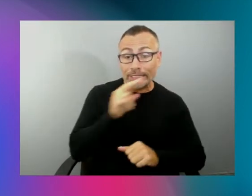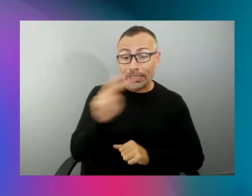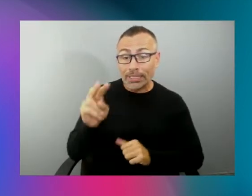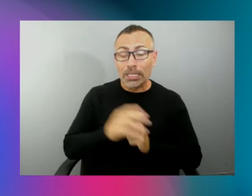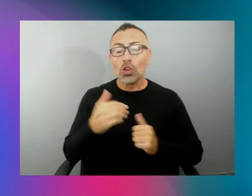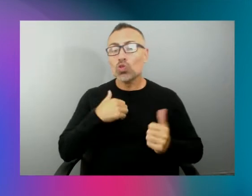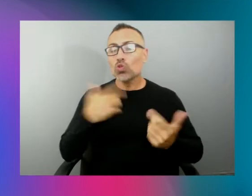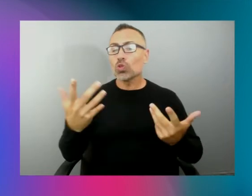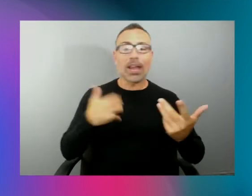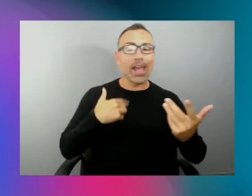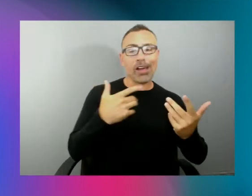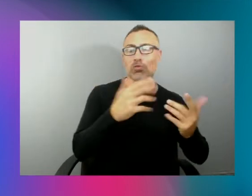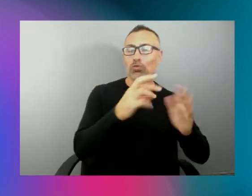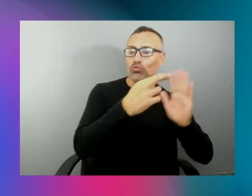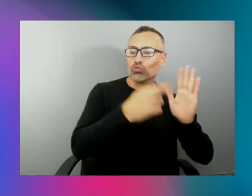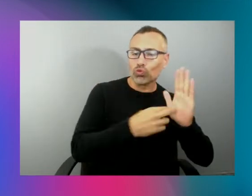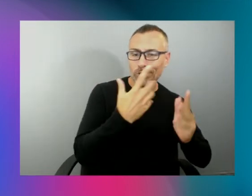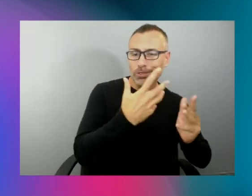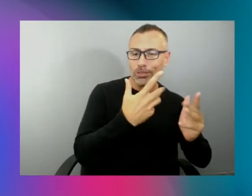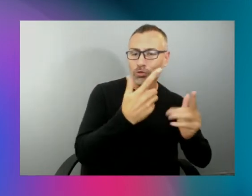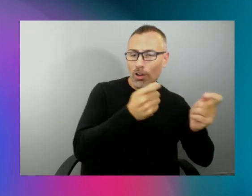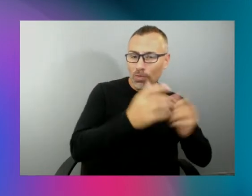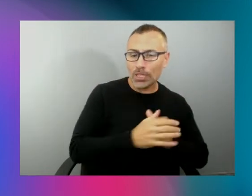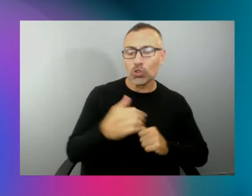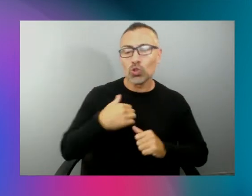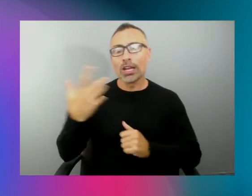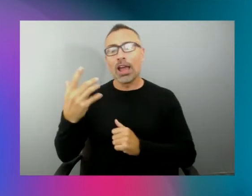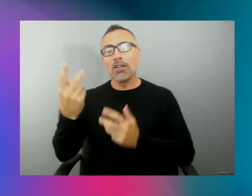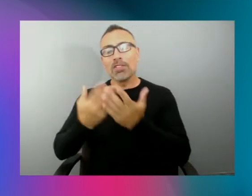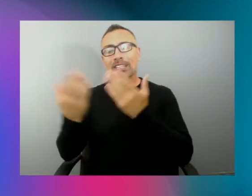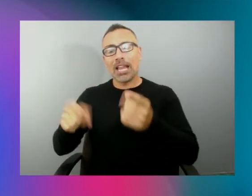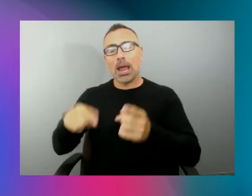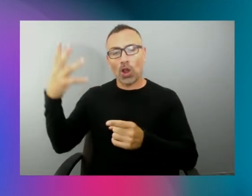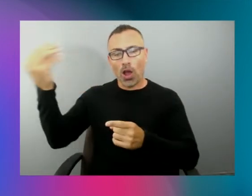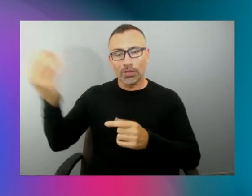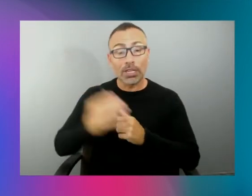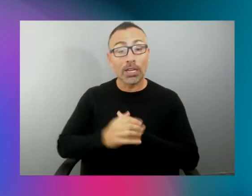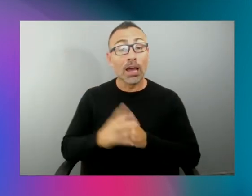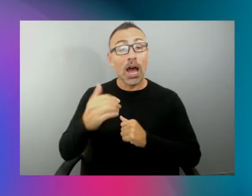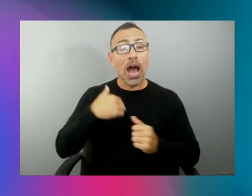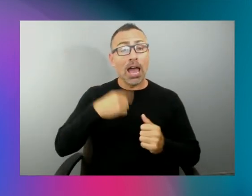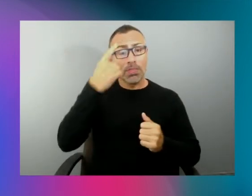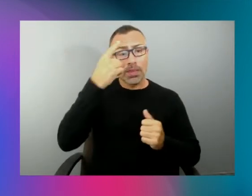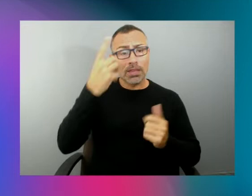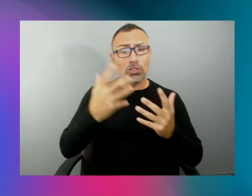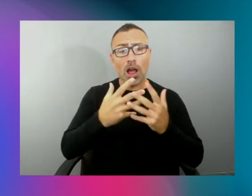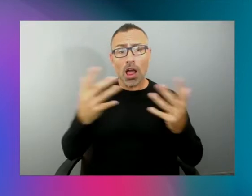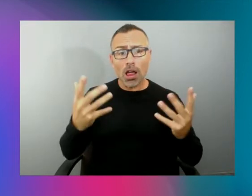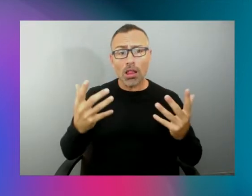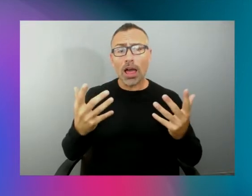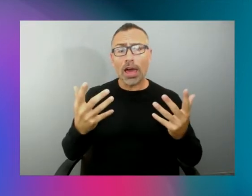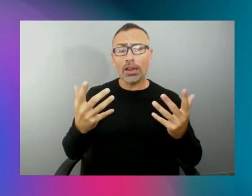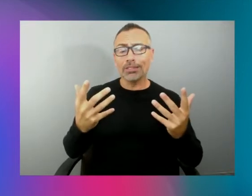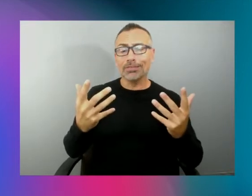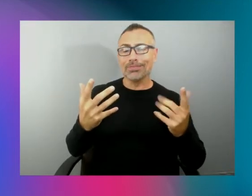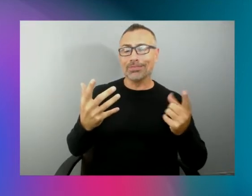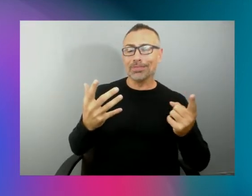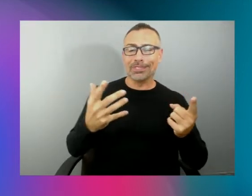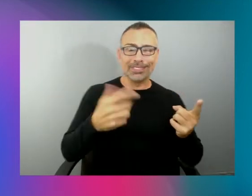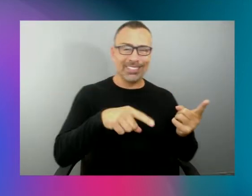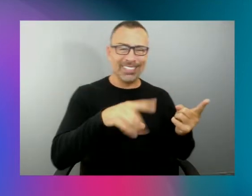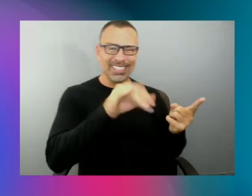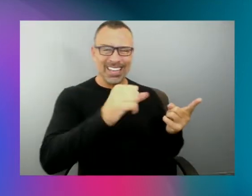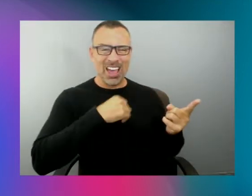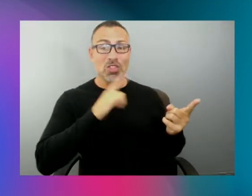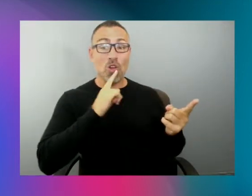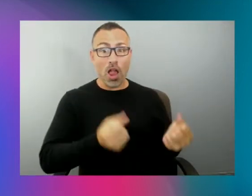is combination of operational item. I'll give an example. Let's say, I think there's a ton of features and services in Systems Manager. We probably don't have